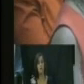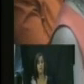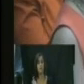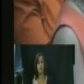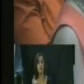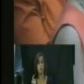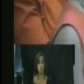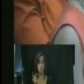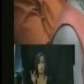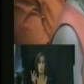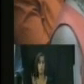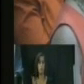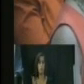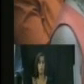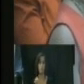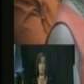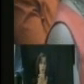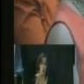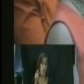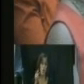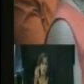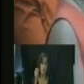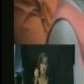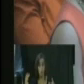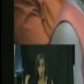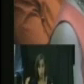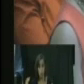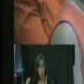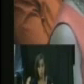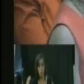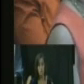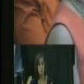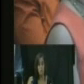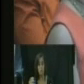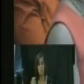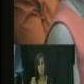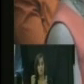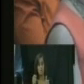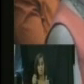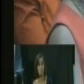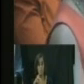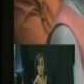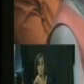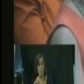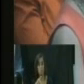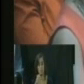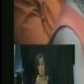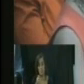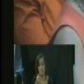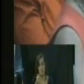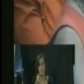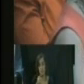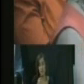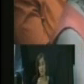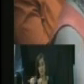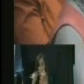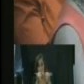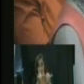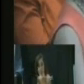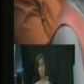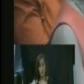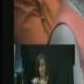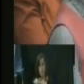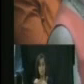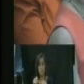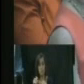supervising all of the high schools at once, which just management principles alone, you need them to look alike so you can manage them effectively. So the